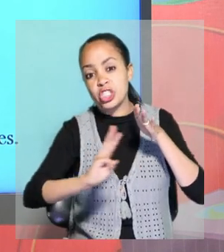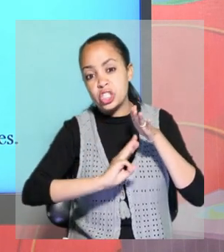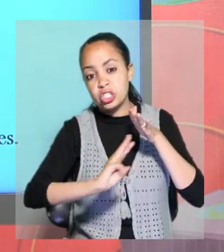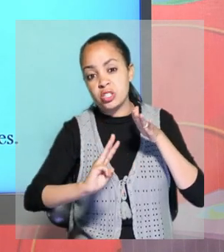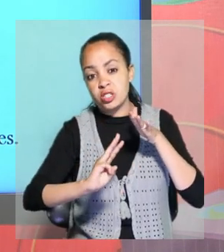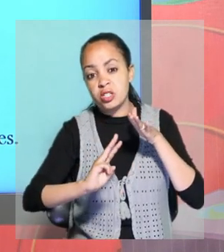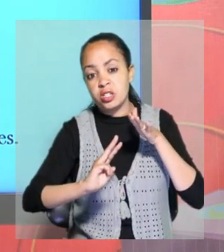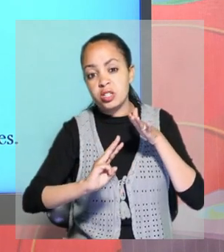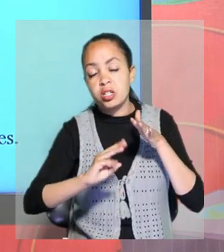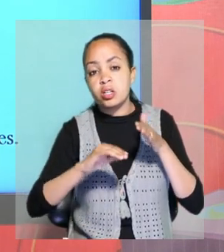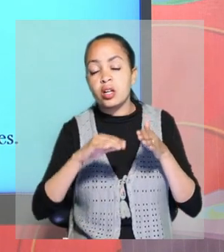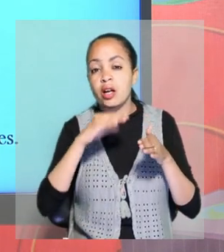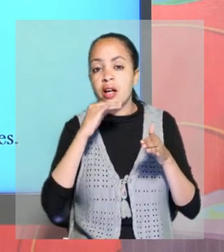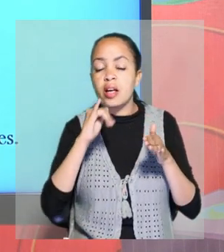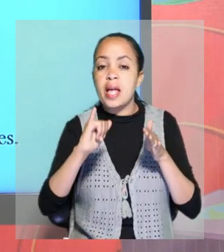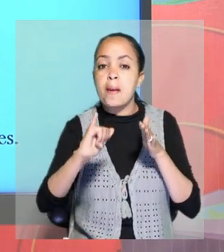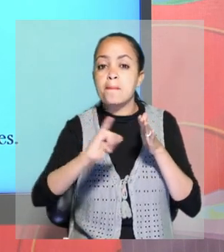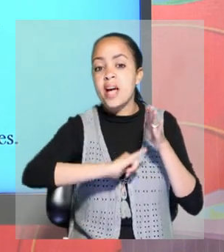one in migration